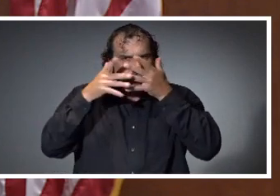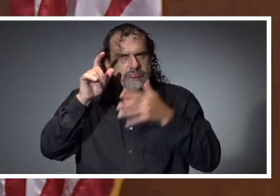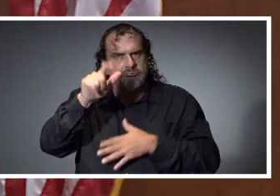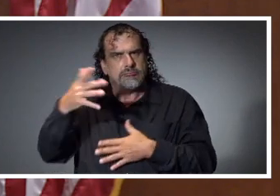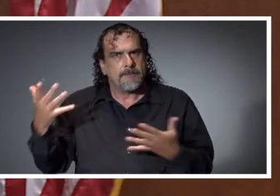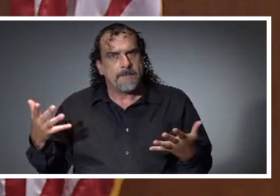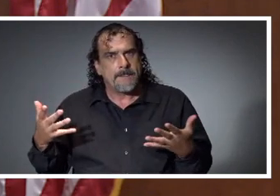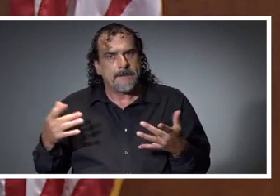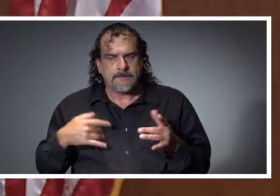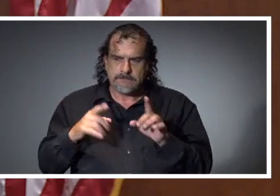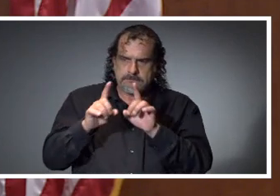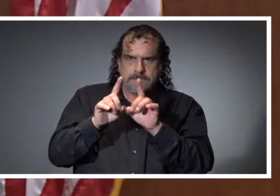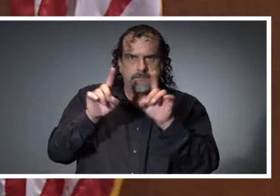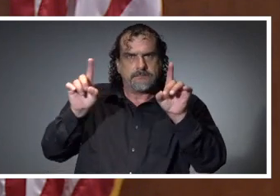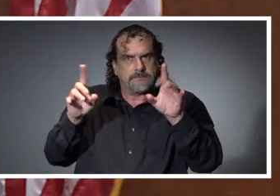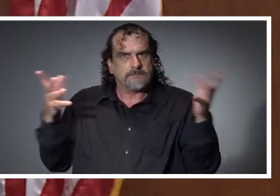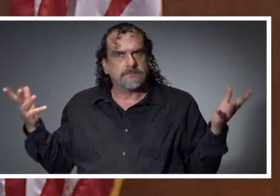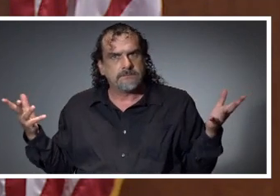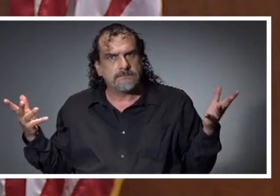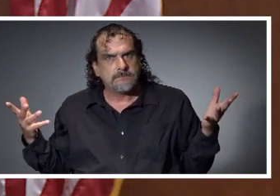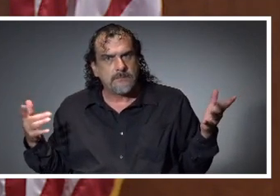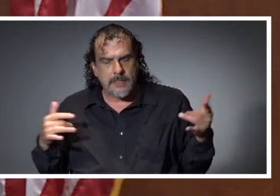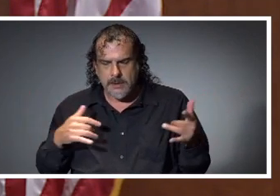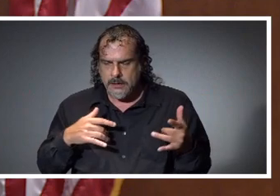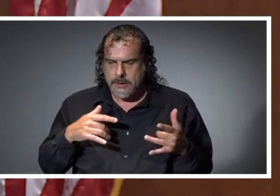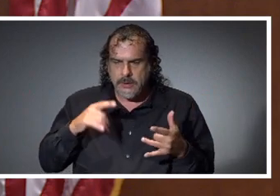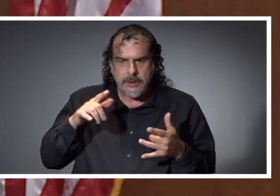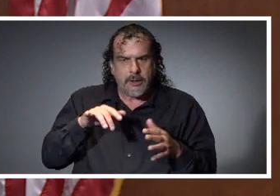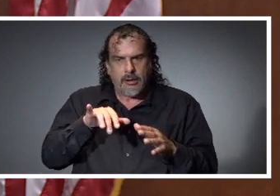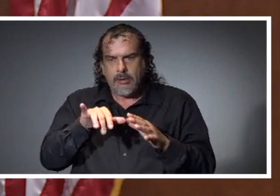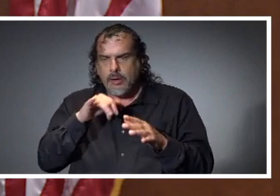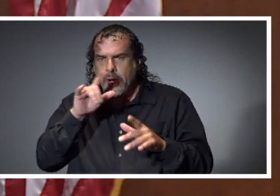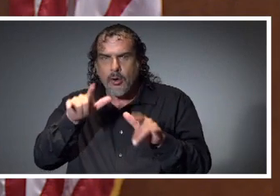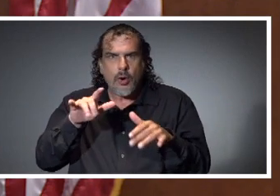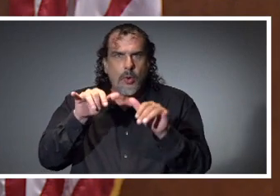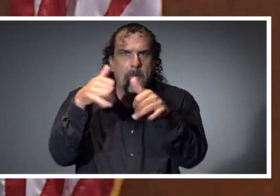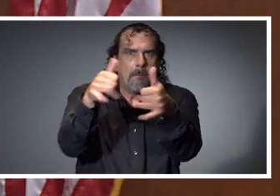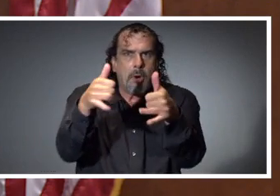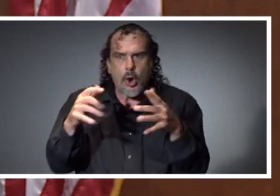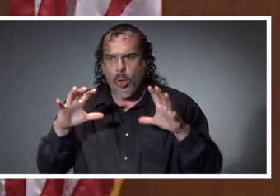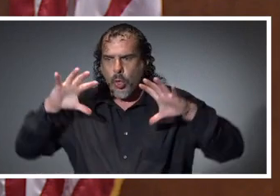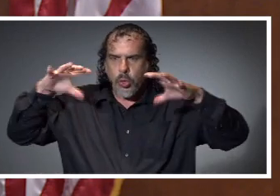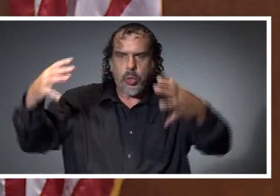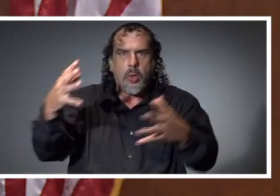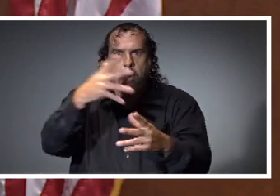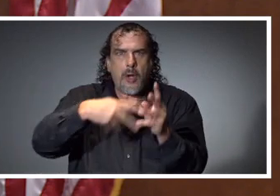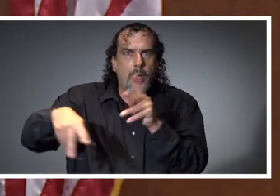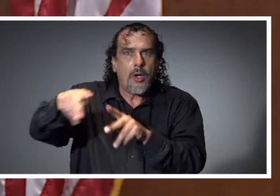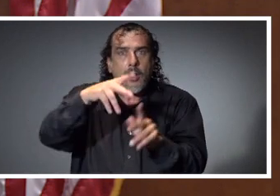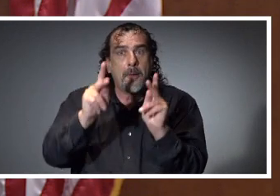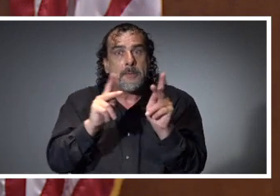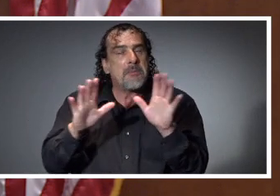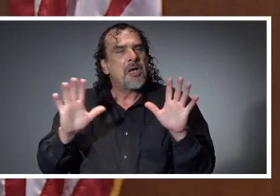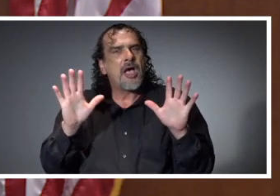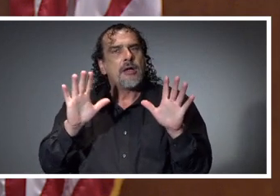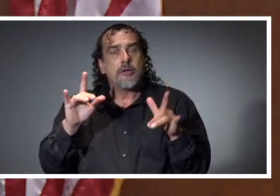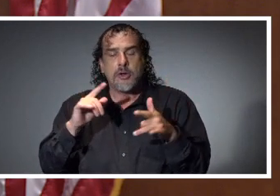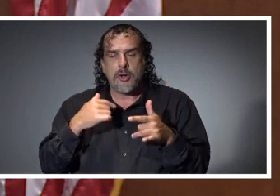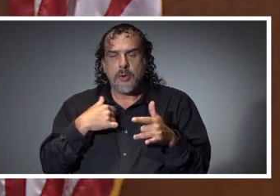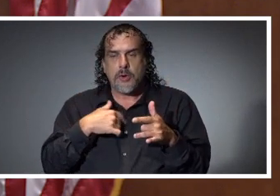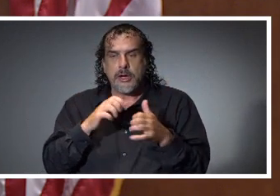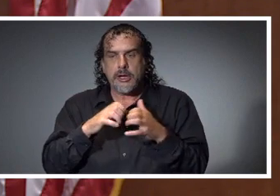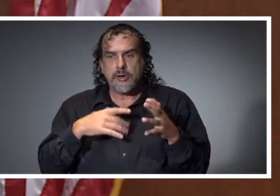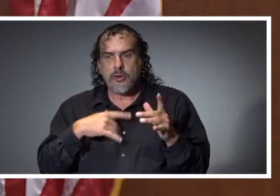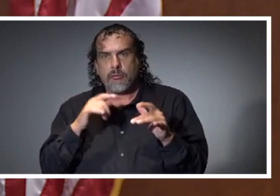we socially distance. We need to stay away from large parties or large gatherings. We need to stay away from gathering